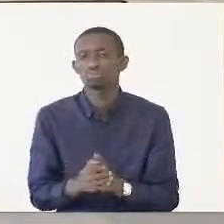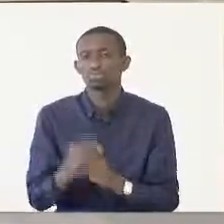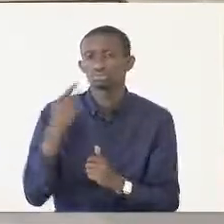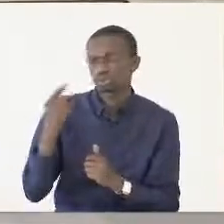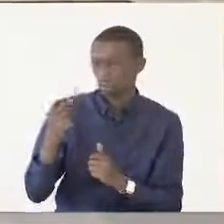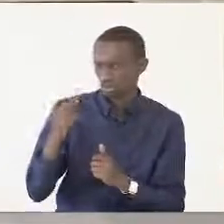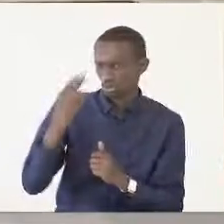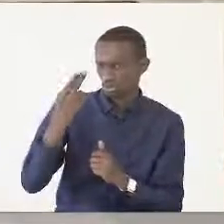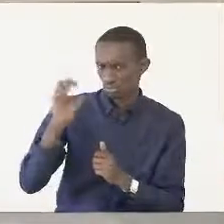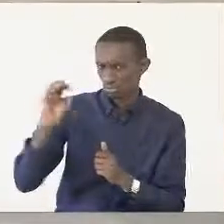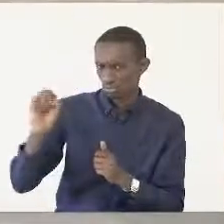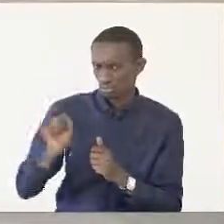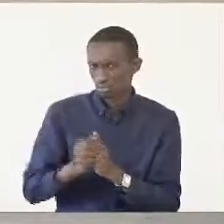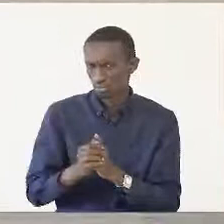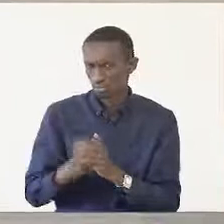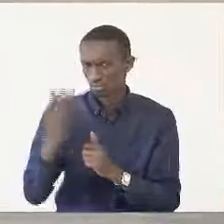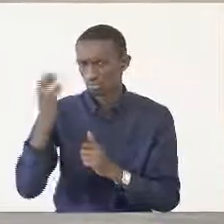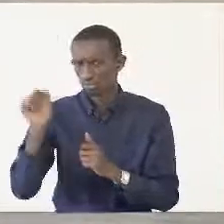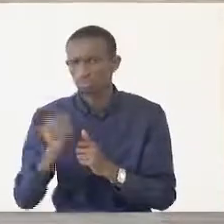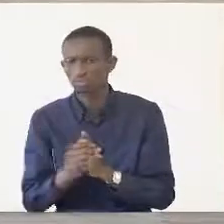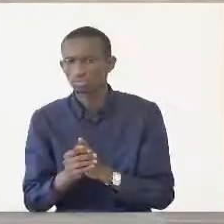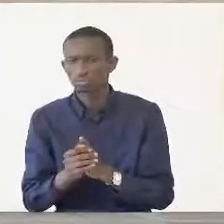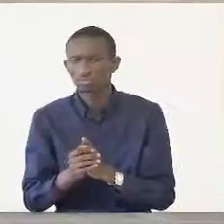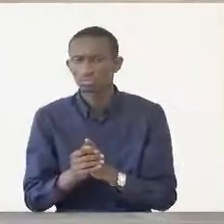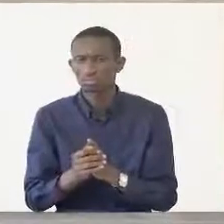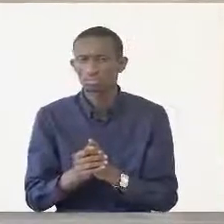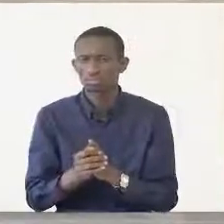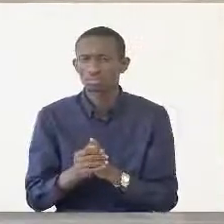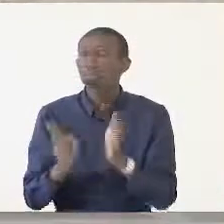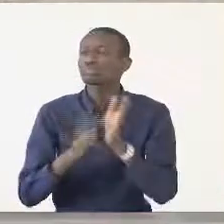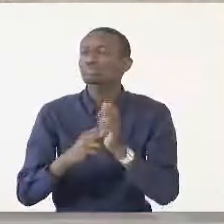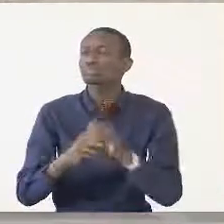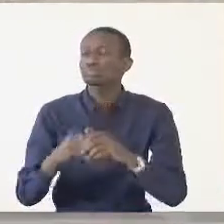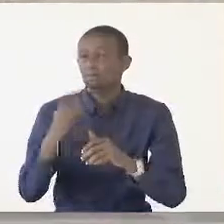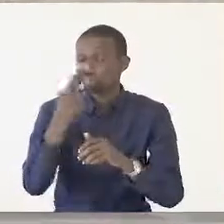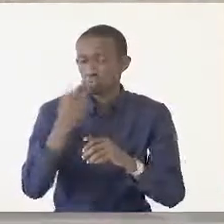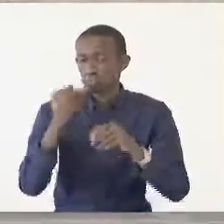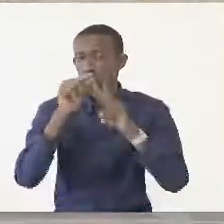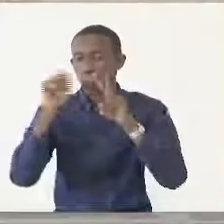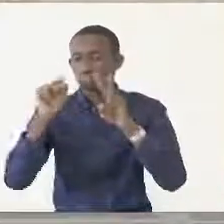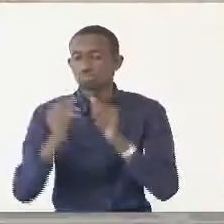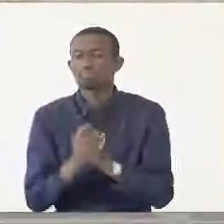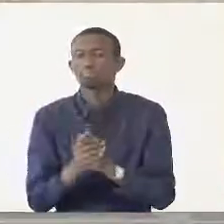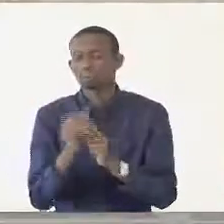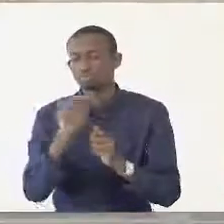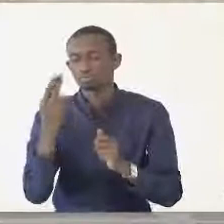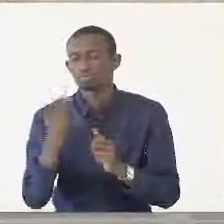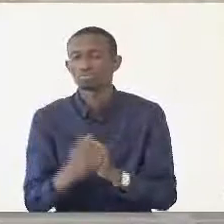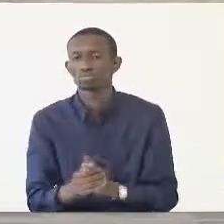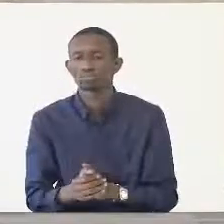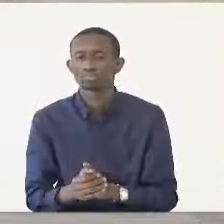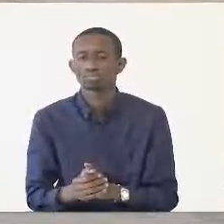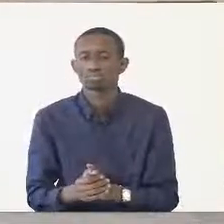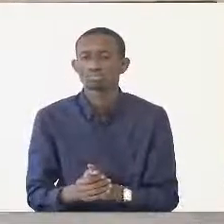45 is cosine 2, cosine is square root 2 over 2. Cosine 45 equals